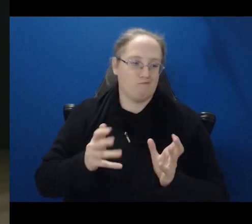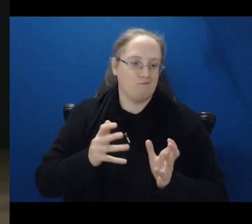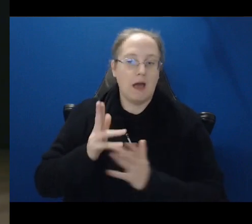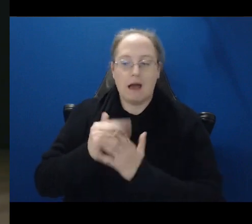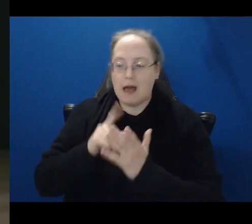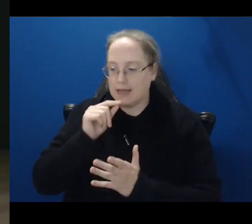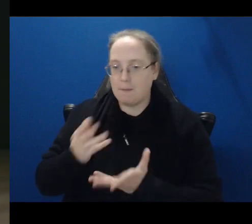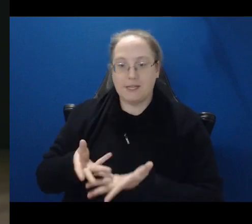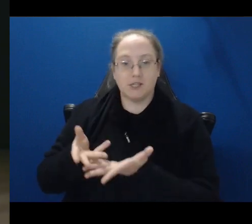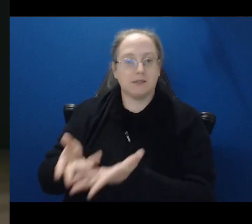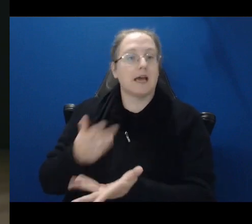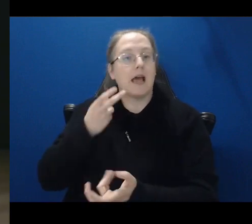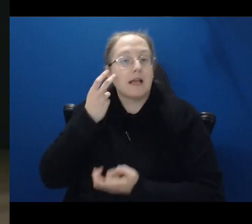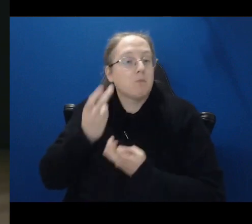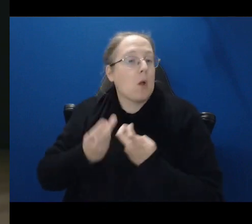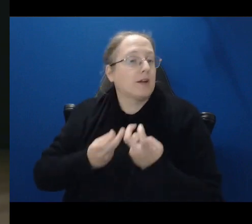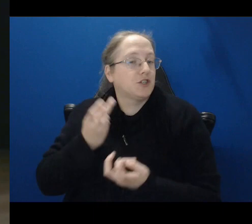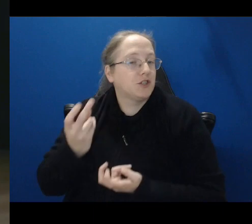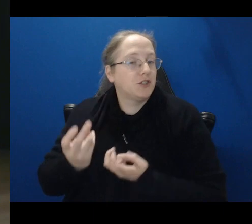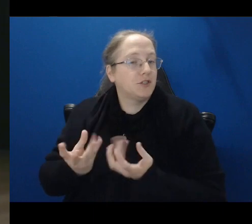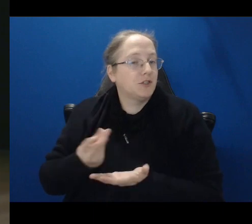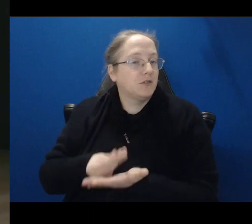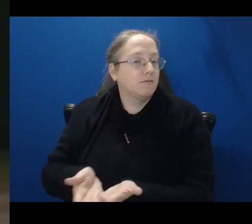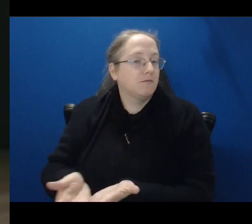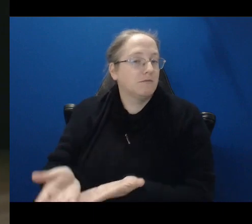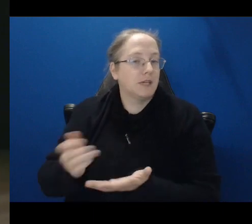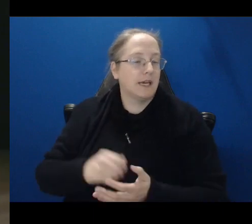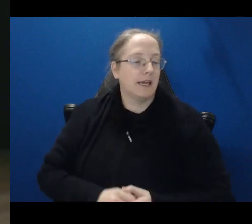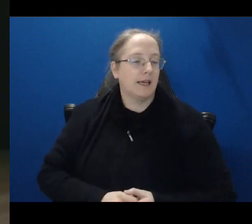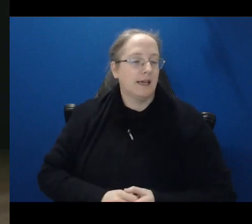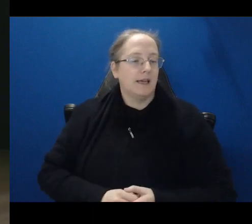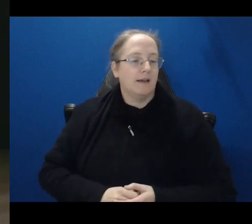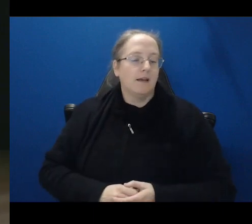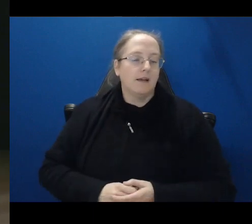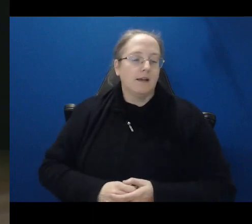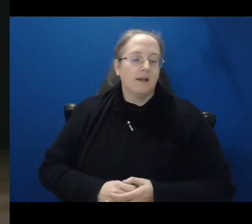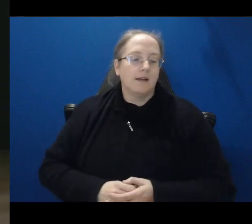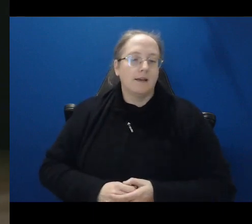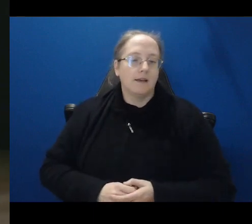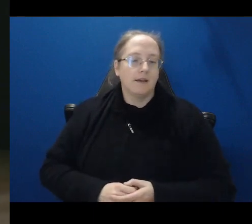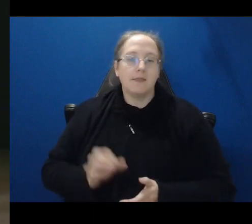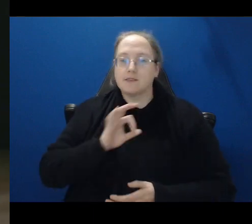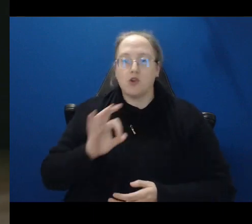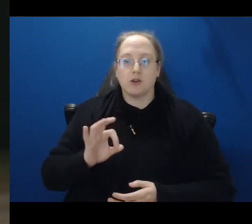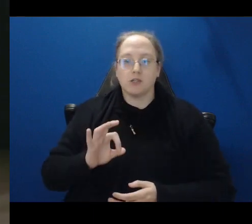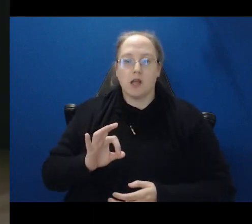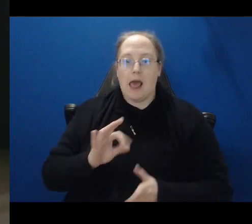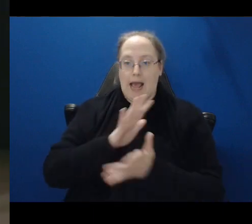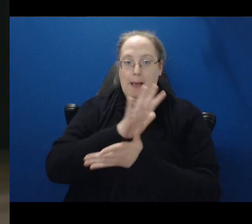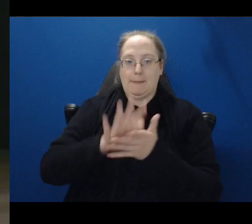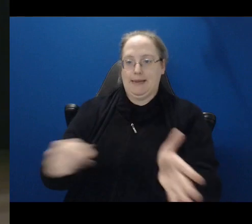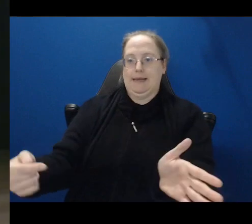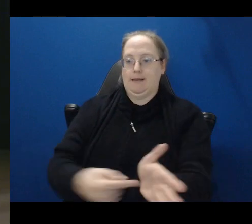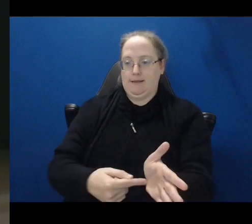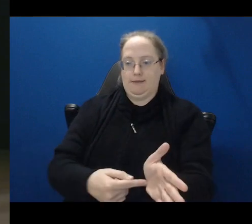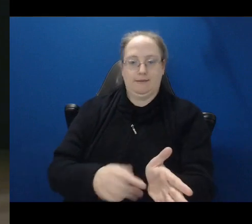be an exploration. That there doesn't have to be like a fixed meaning, and that there's